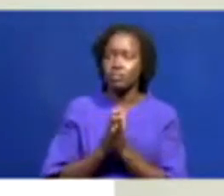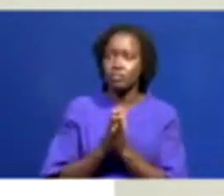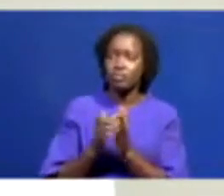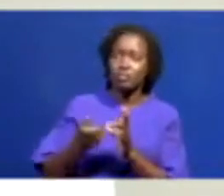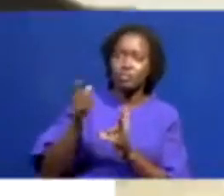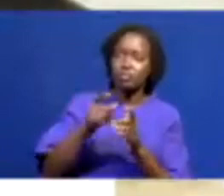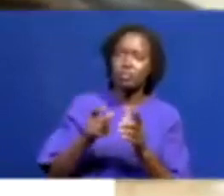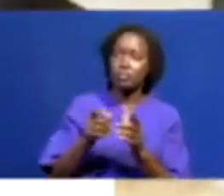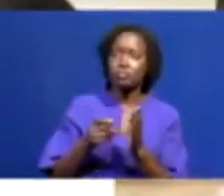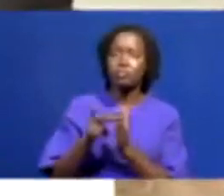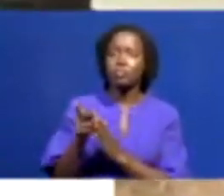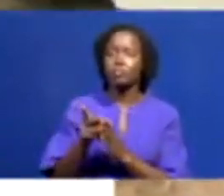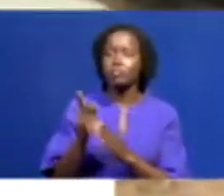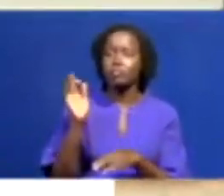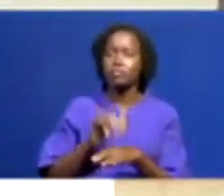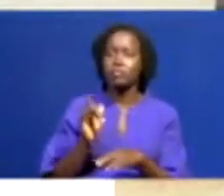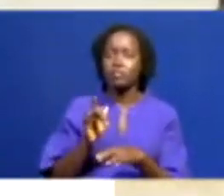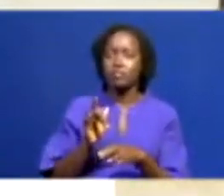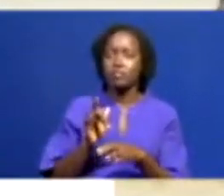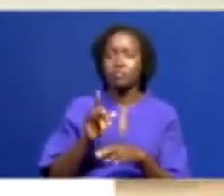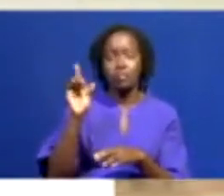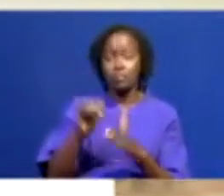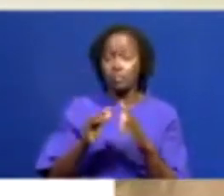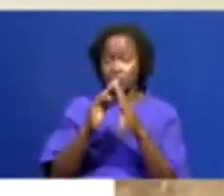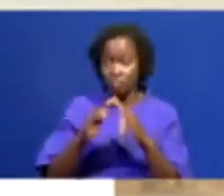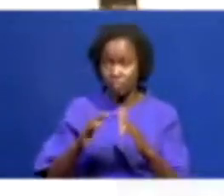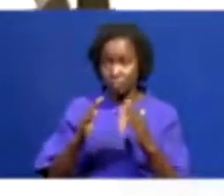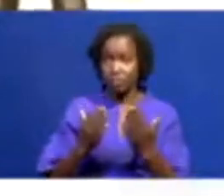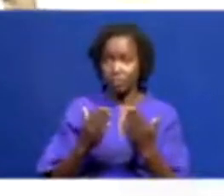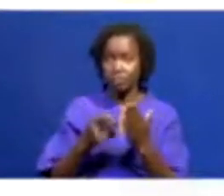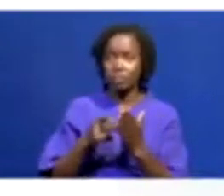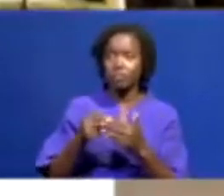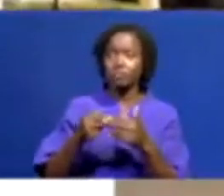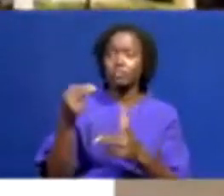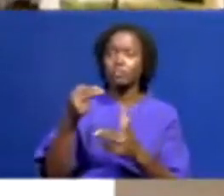increasing cost of living could affect the uptake of affordable homes owing to higher cost of